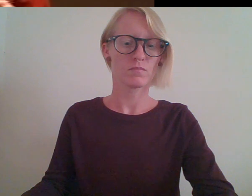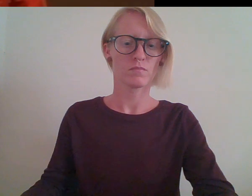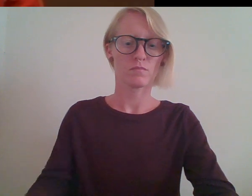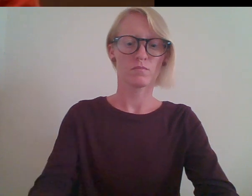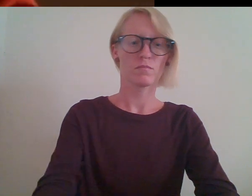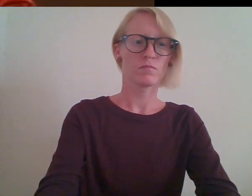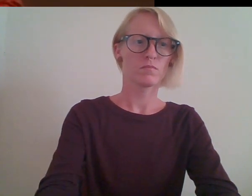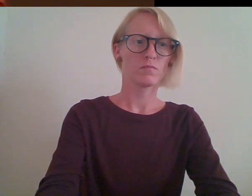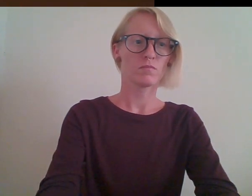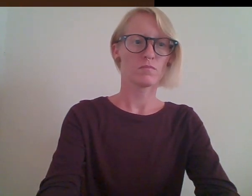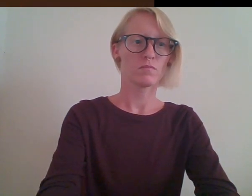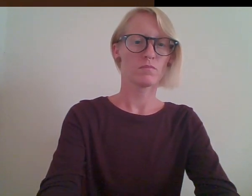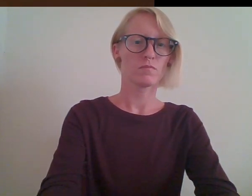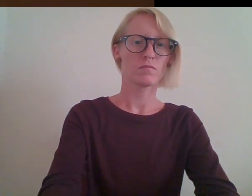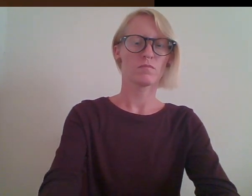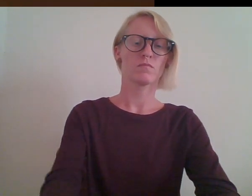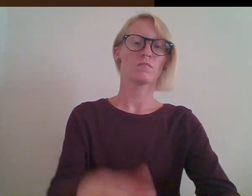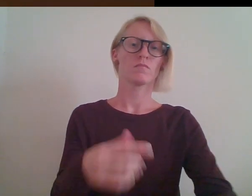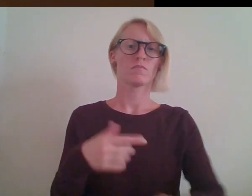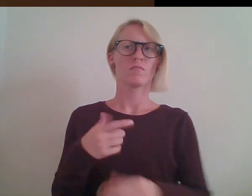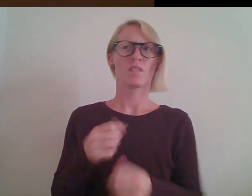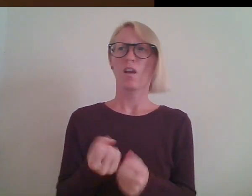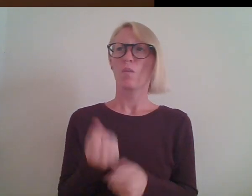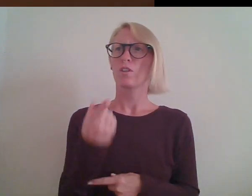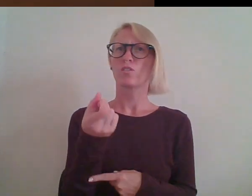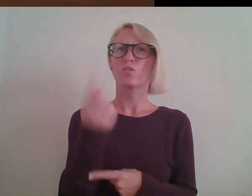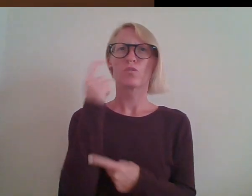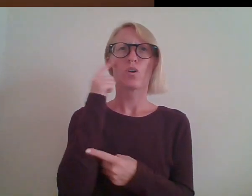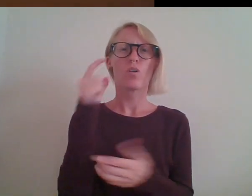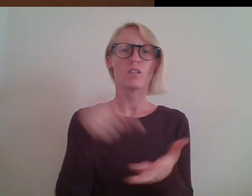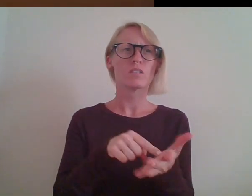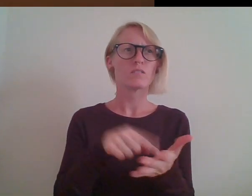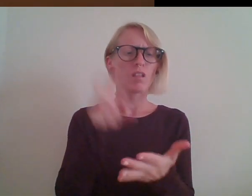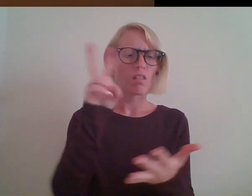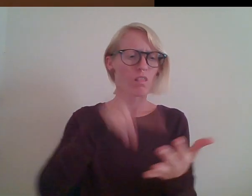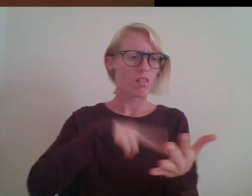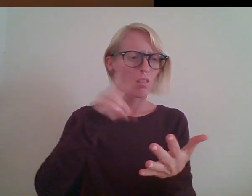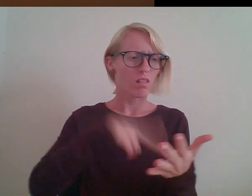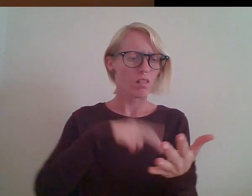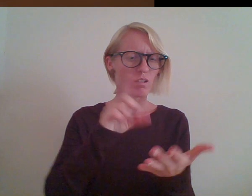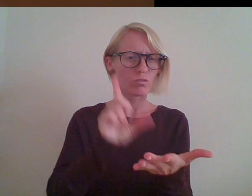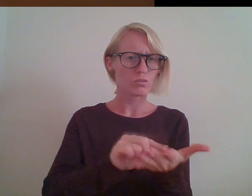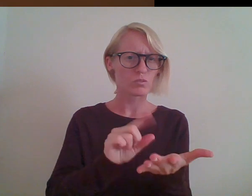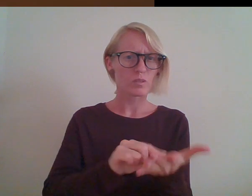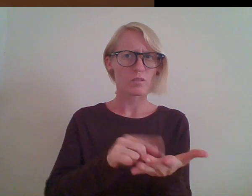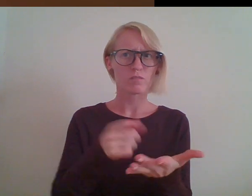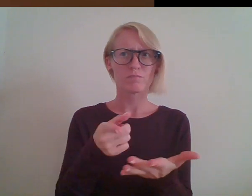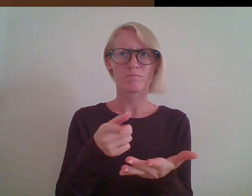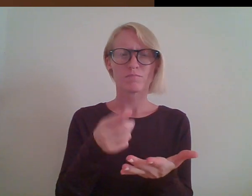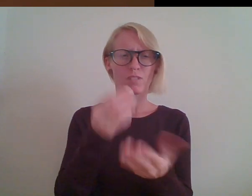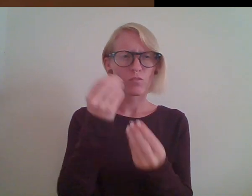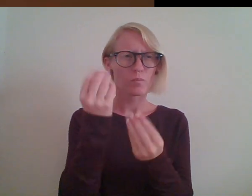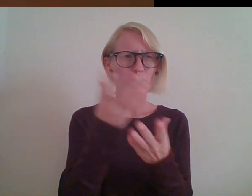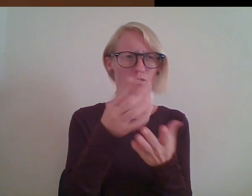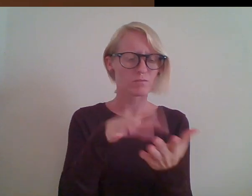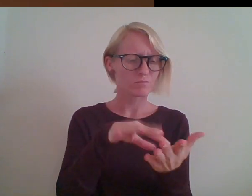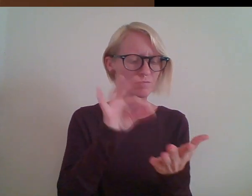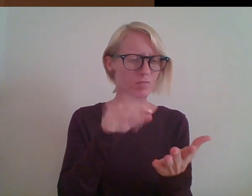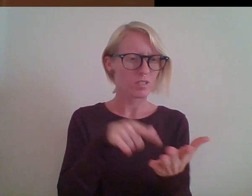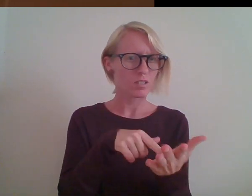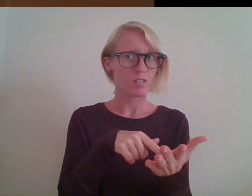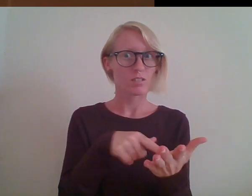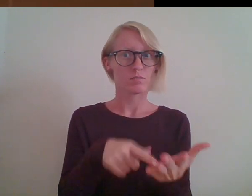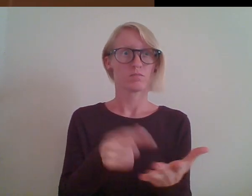How many of you have noticed when you're looking through a newspaper for a piece of information, you can find it, it kind of jumps out at